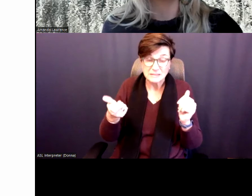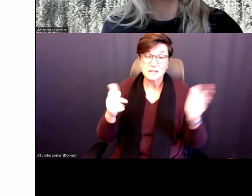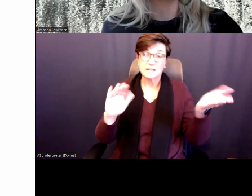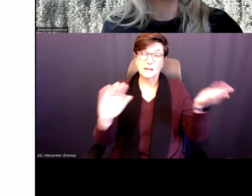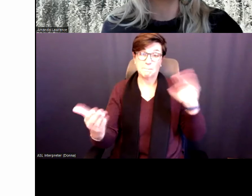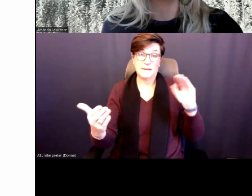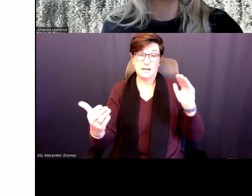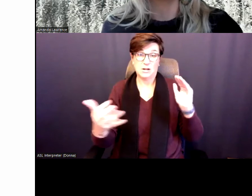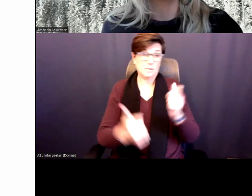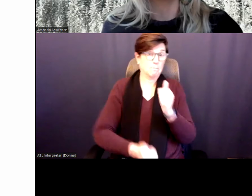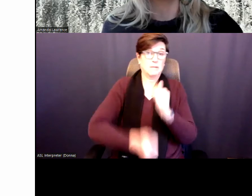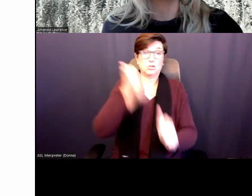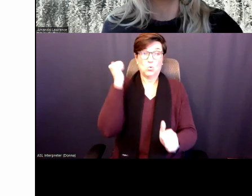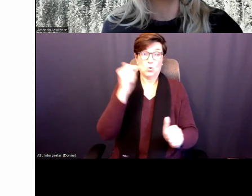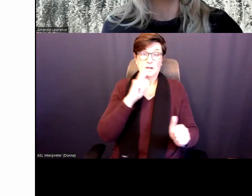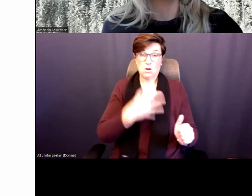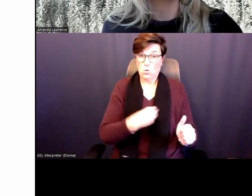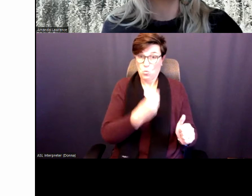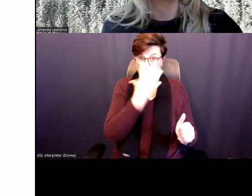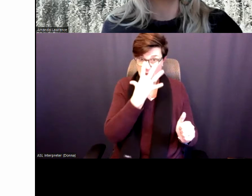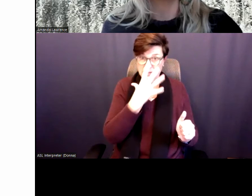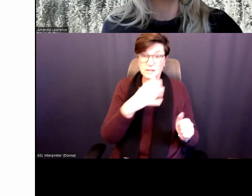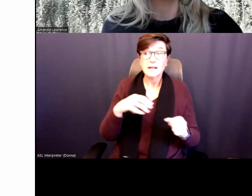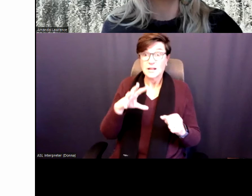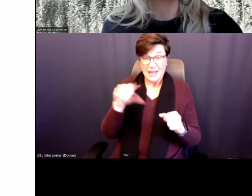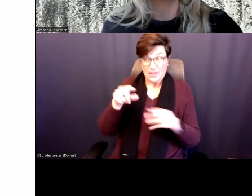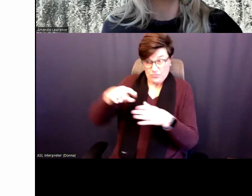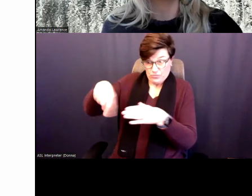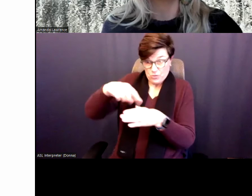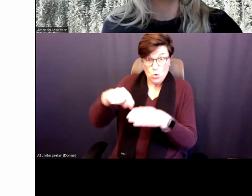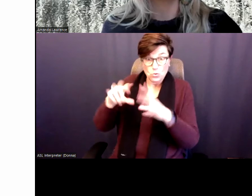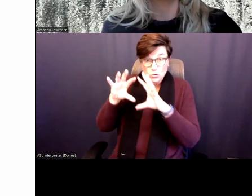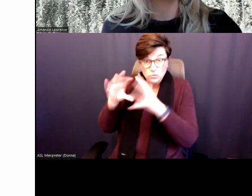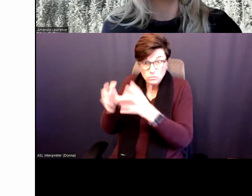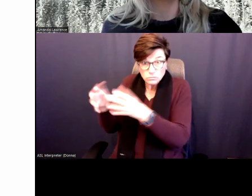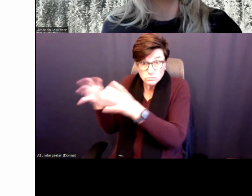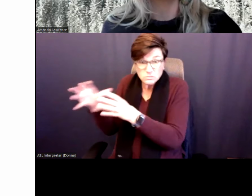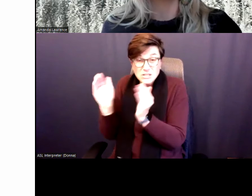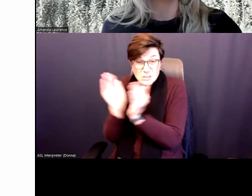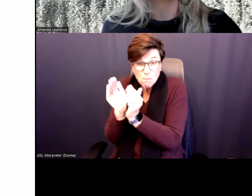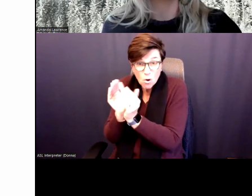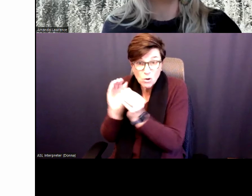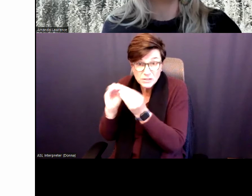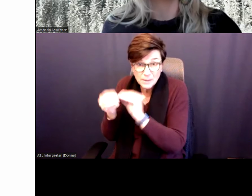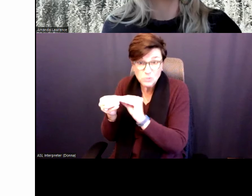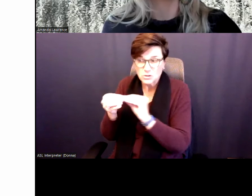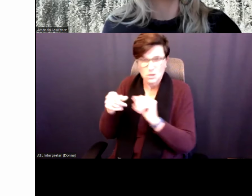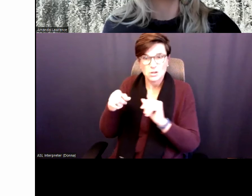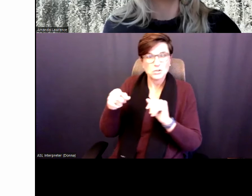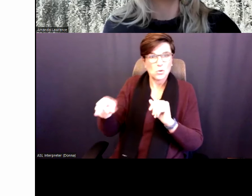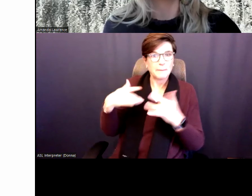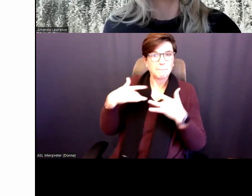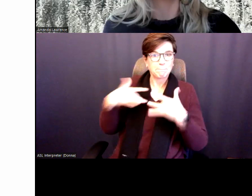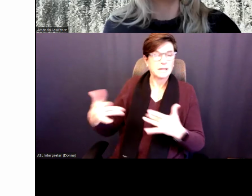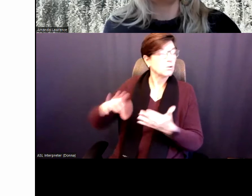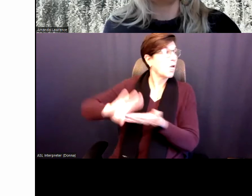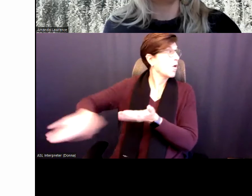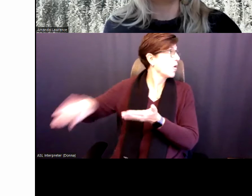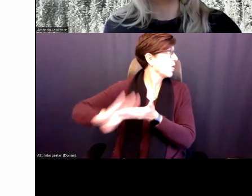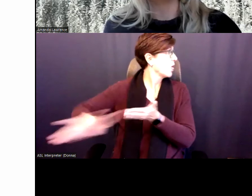are often left behind. And I think that message is coming through from some of the individuals on the call